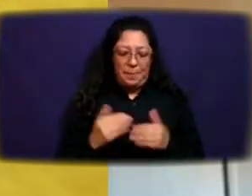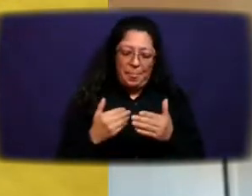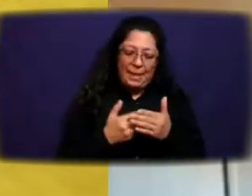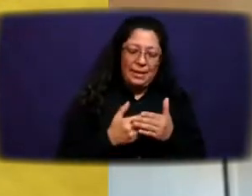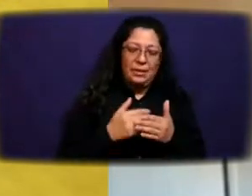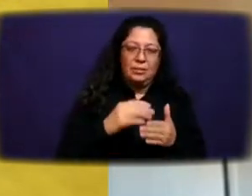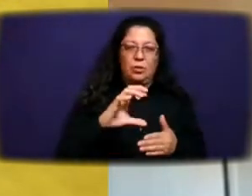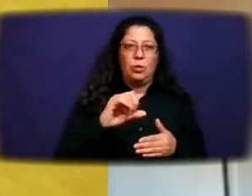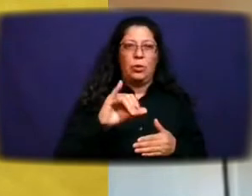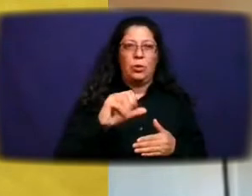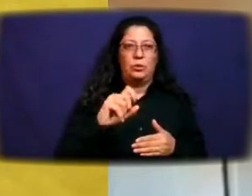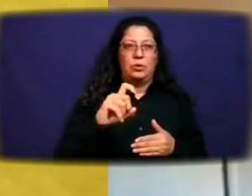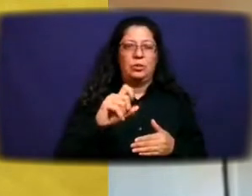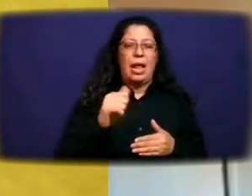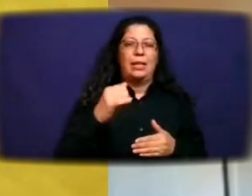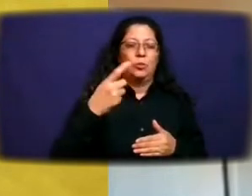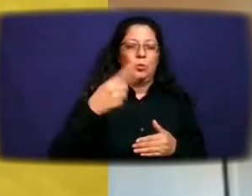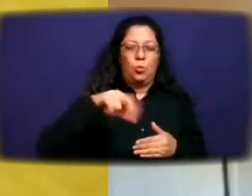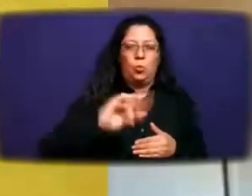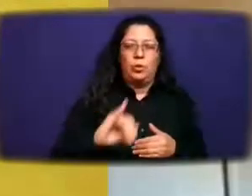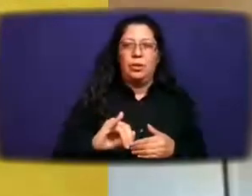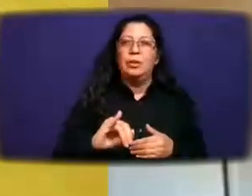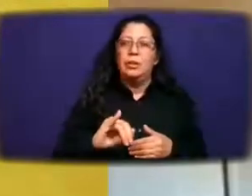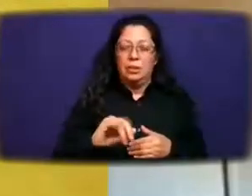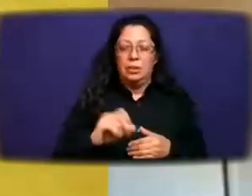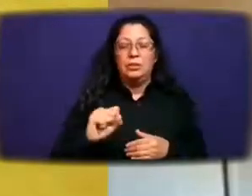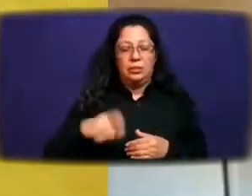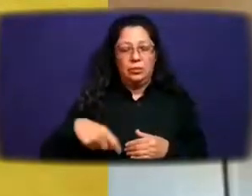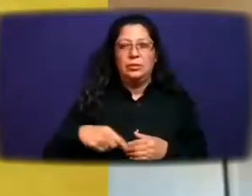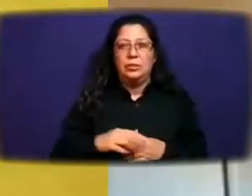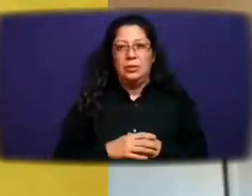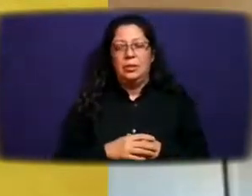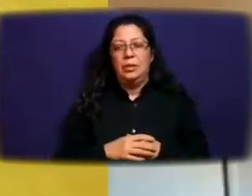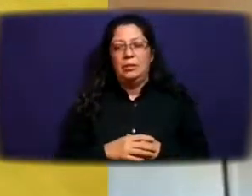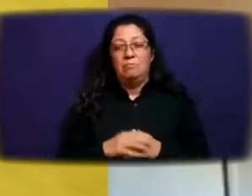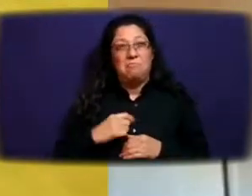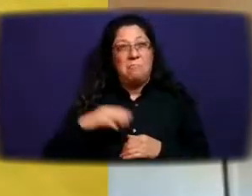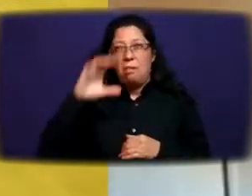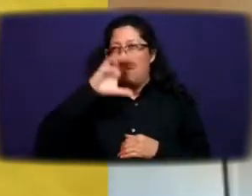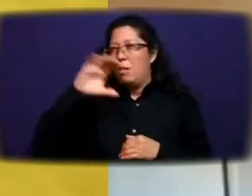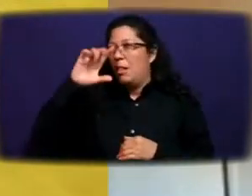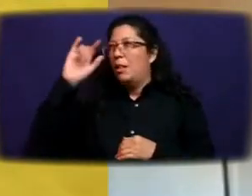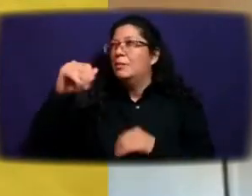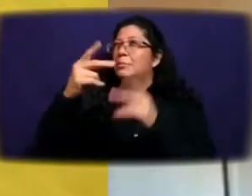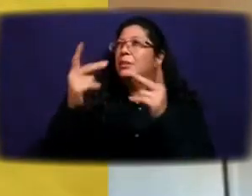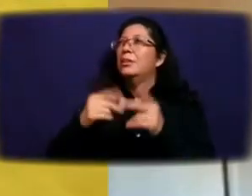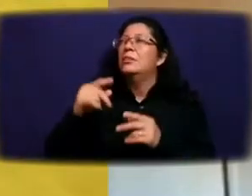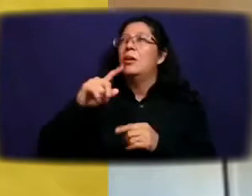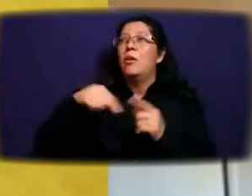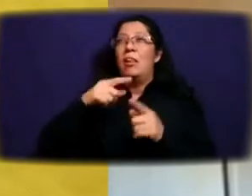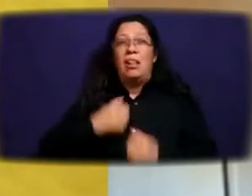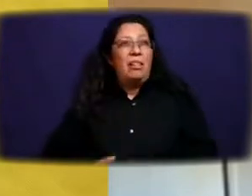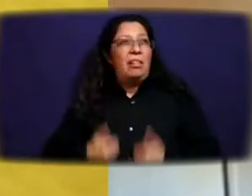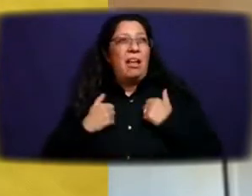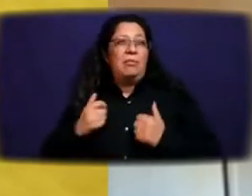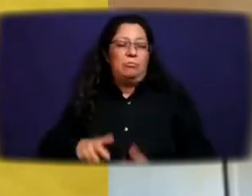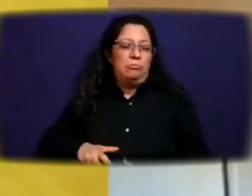Plaza Coyoacán. Busco ese lugar cuando estoy perdida.